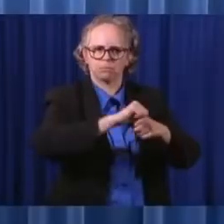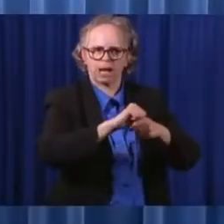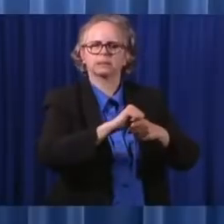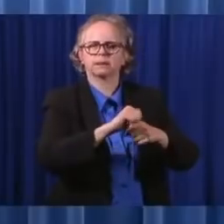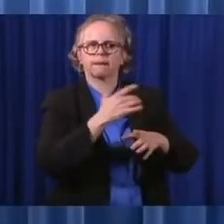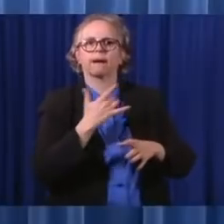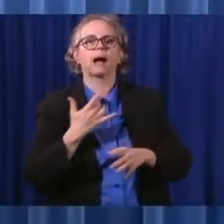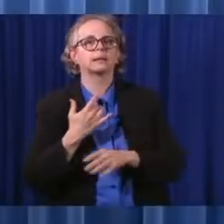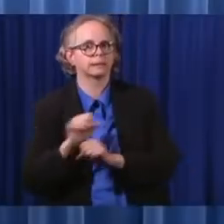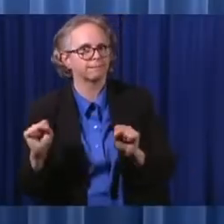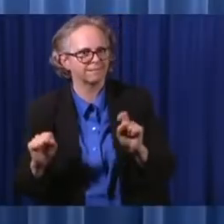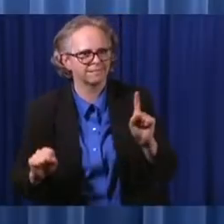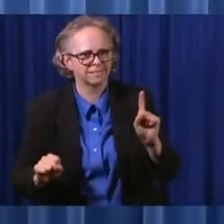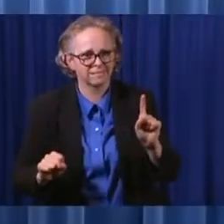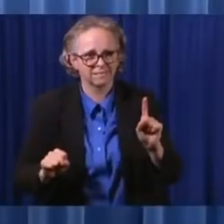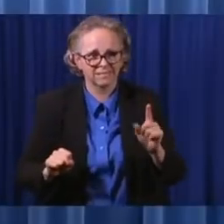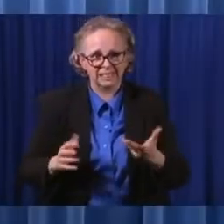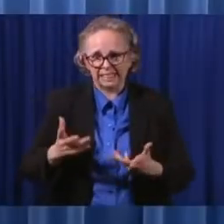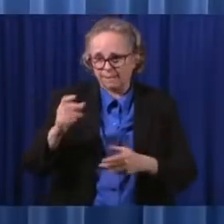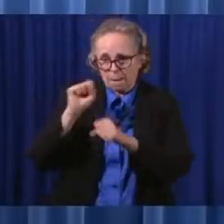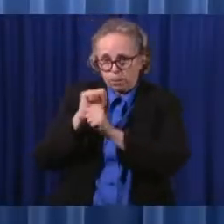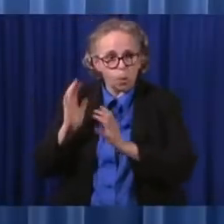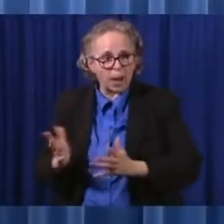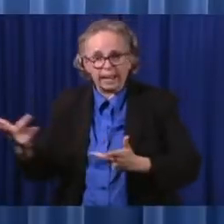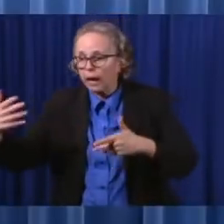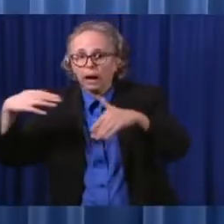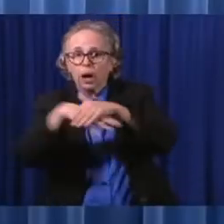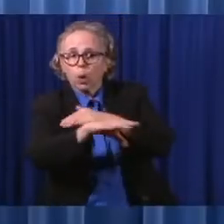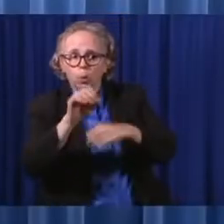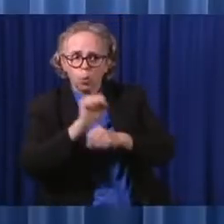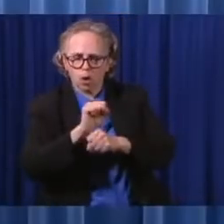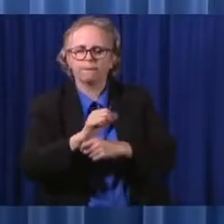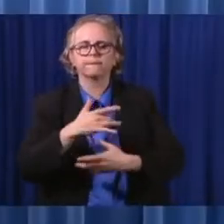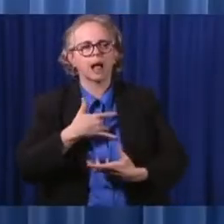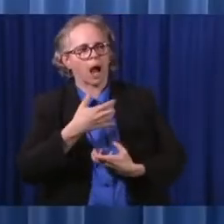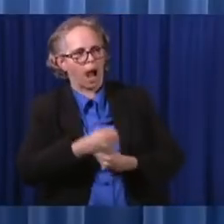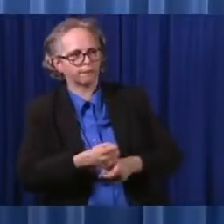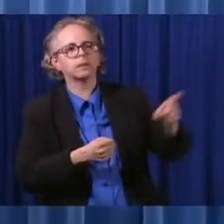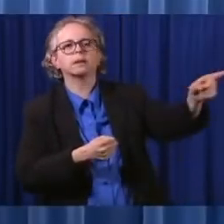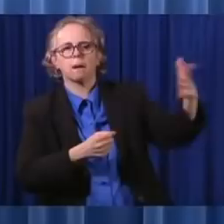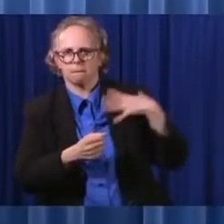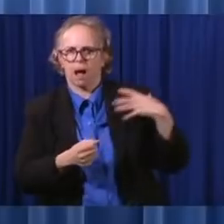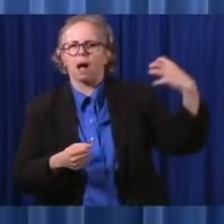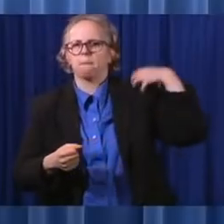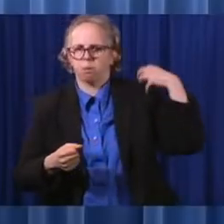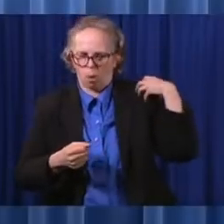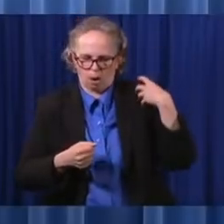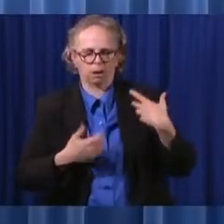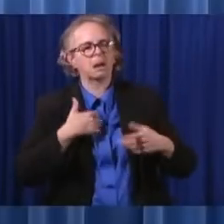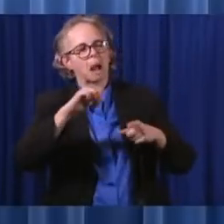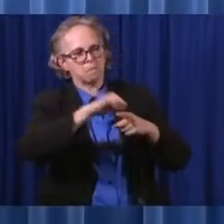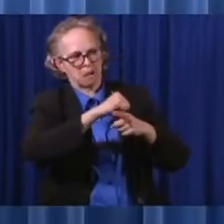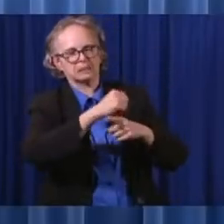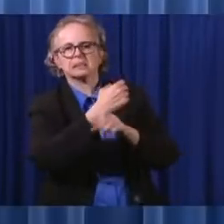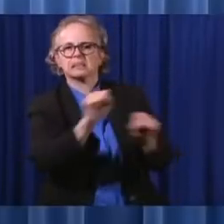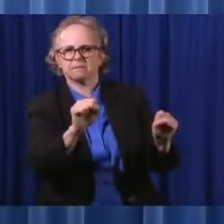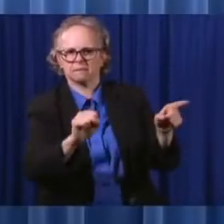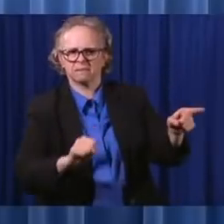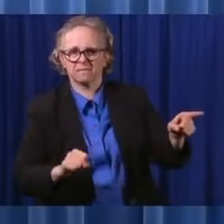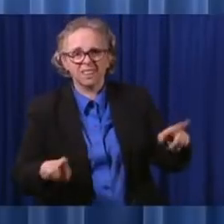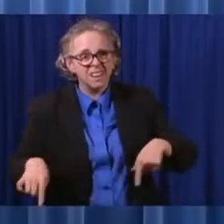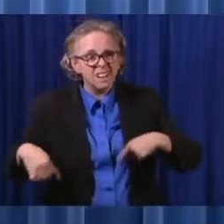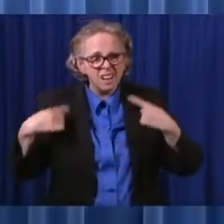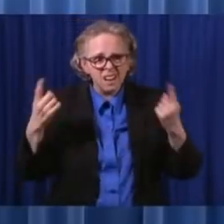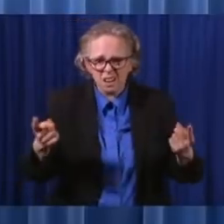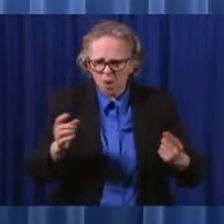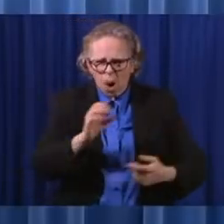best practices. Ohioans have done an amazing job. They are doing it. They're doing it every single day across the state. And